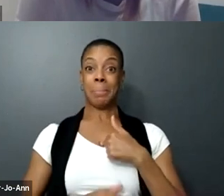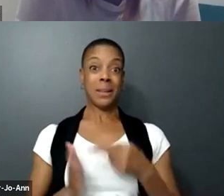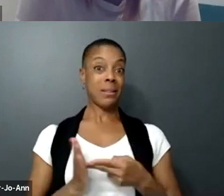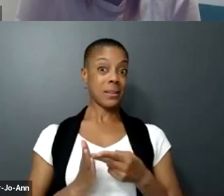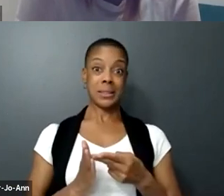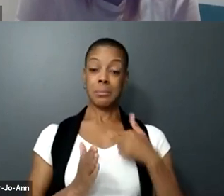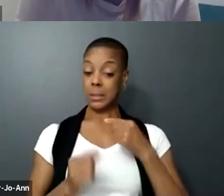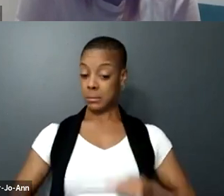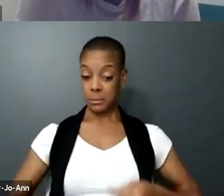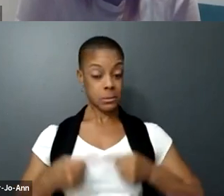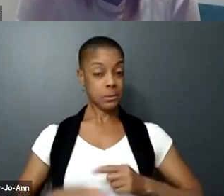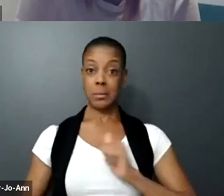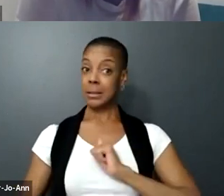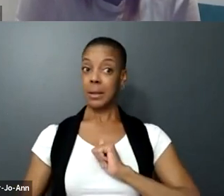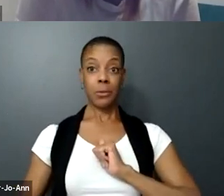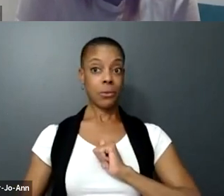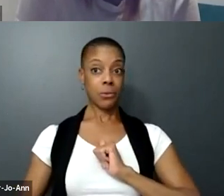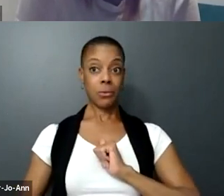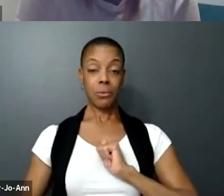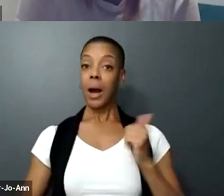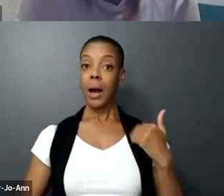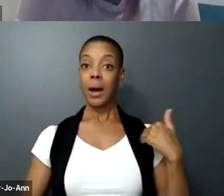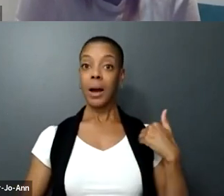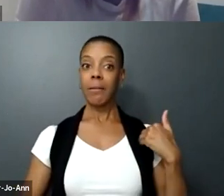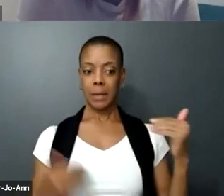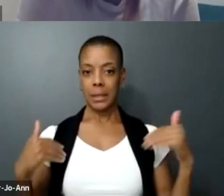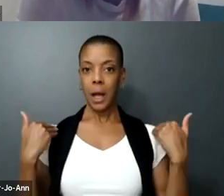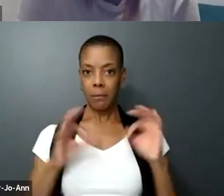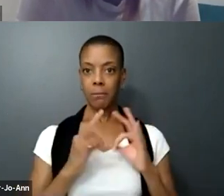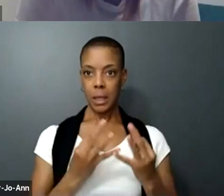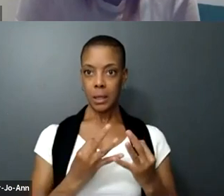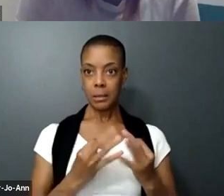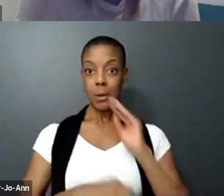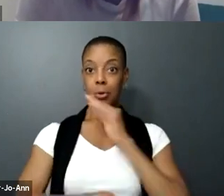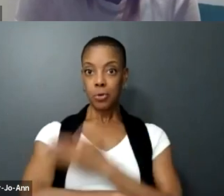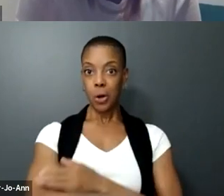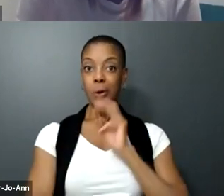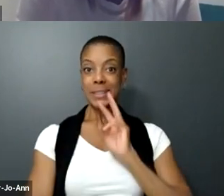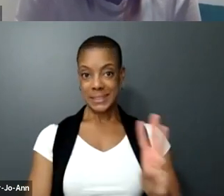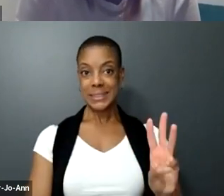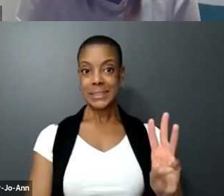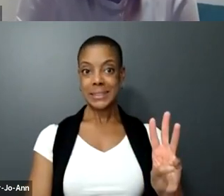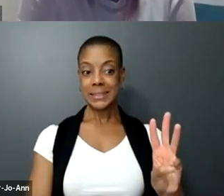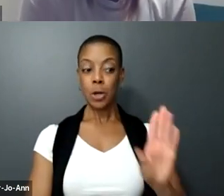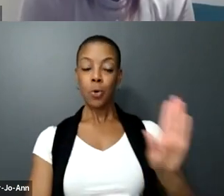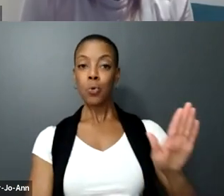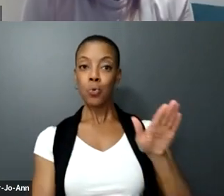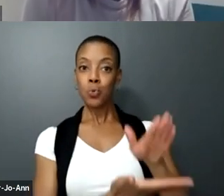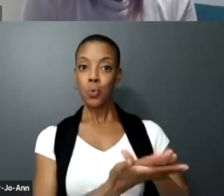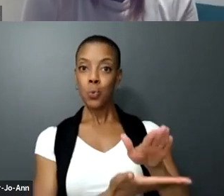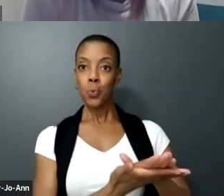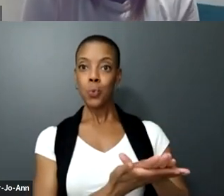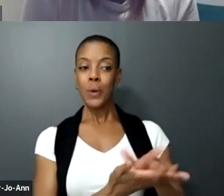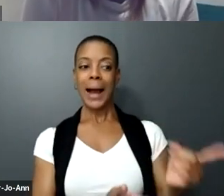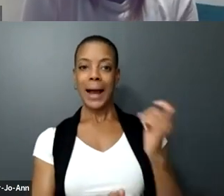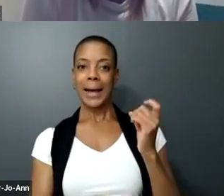because I have a young family and a daughter who's six, and her school asked if